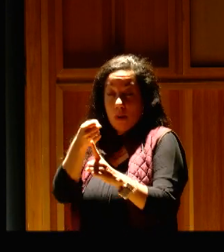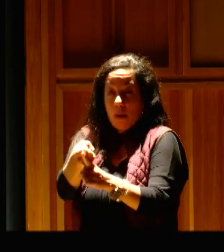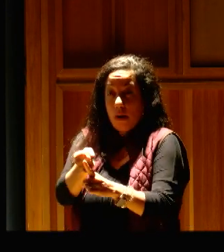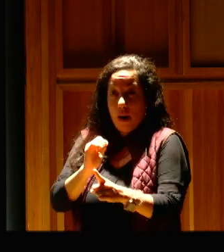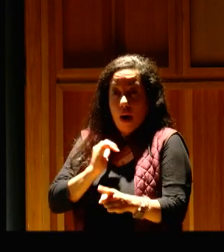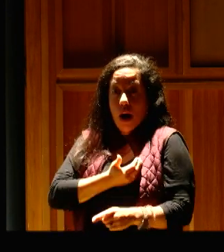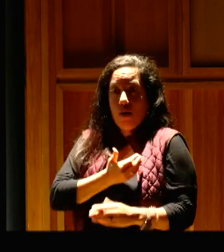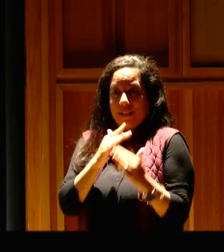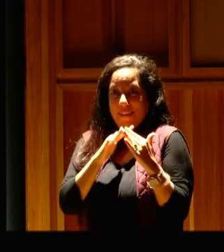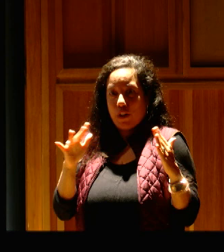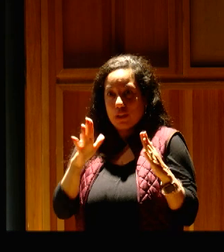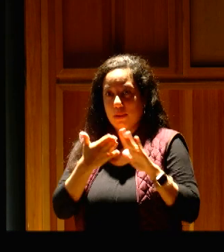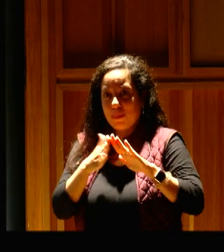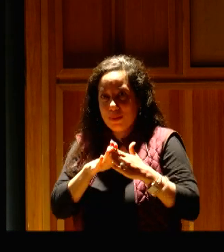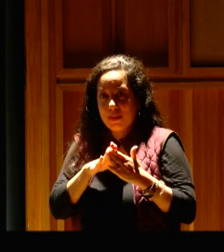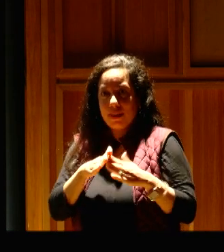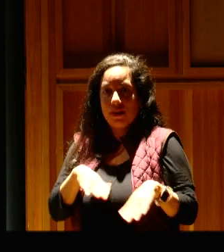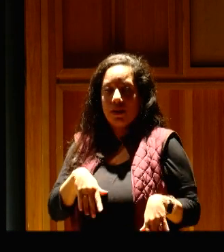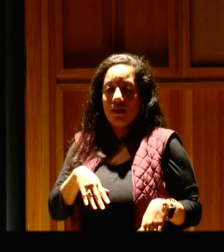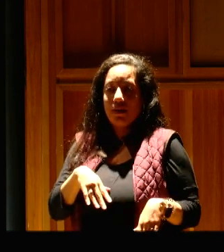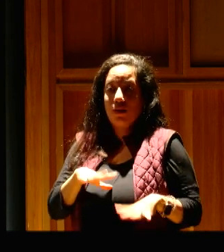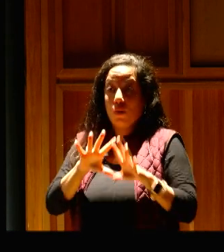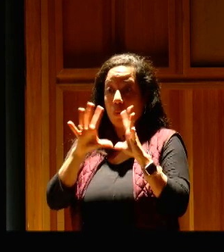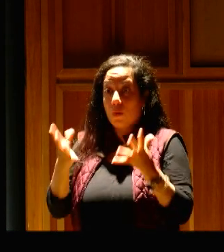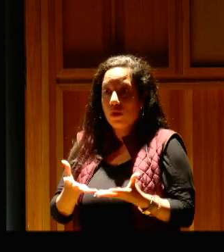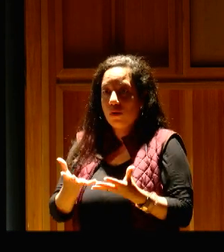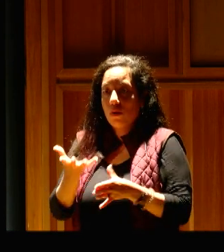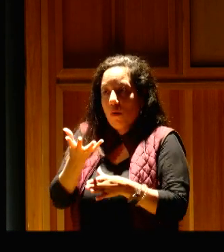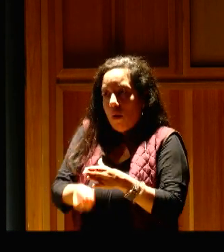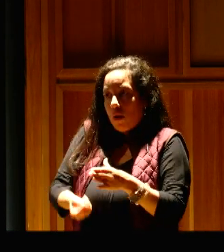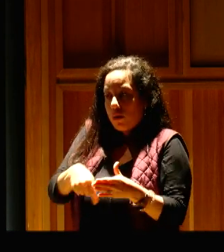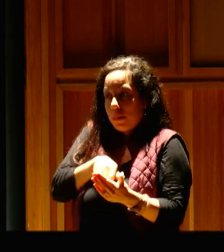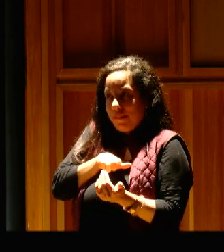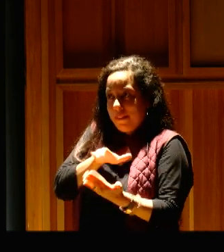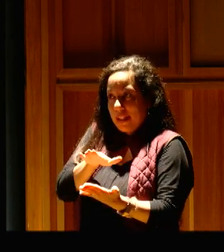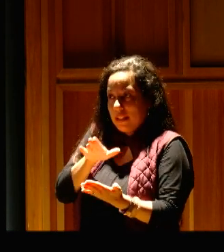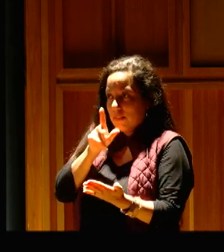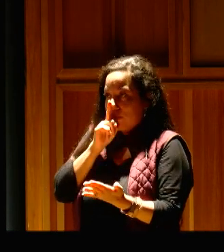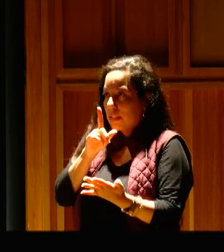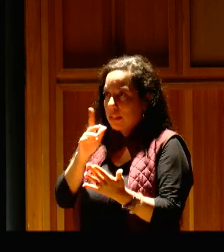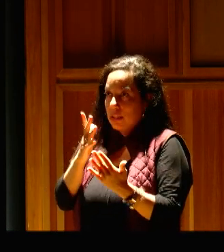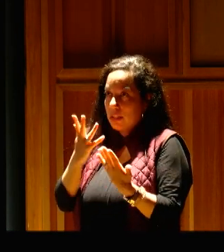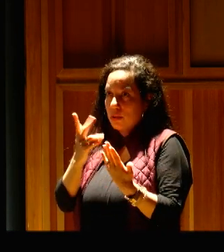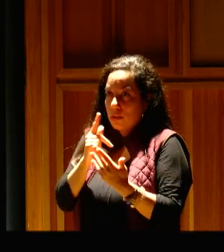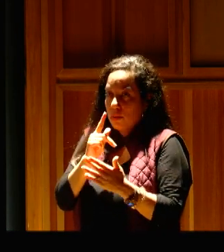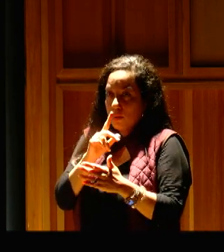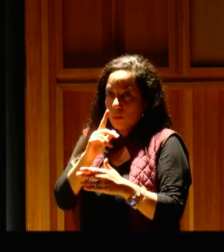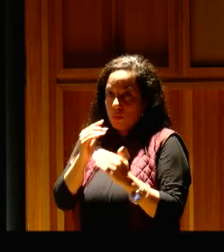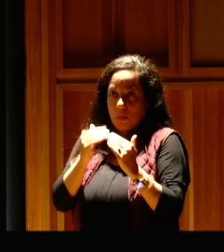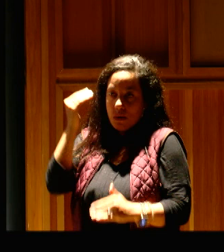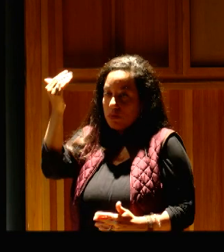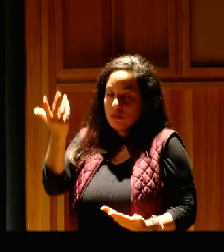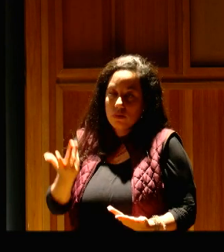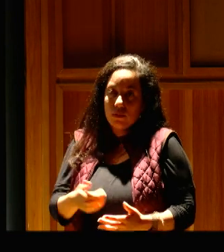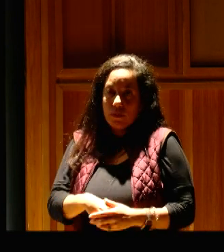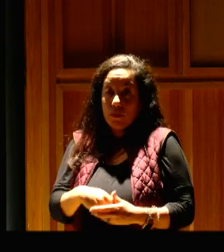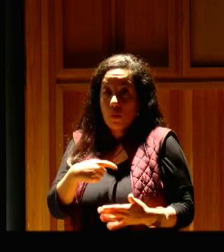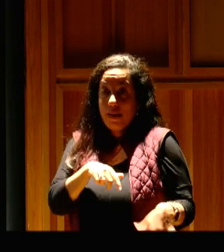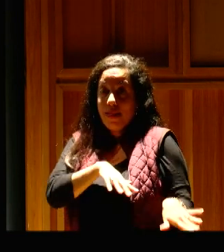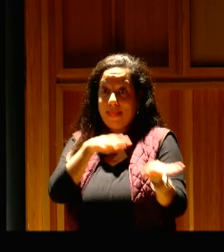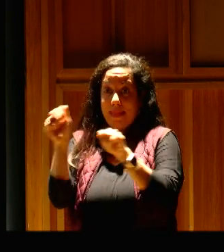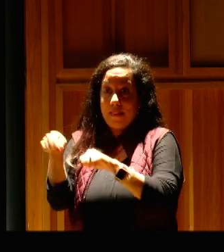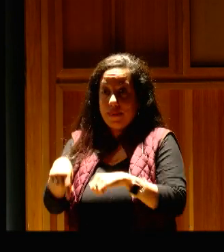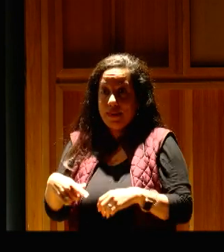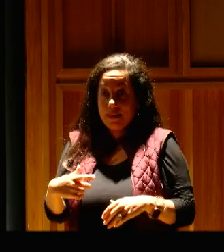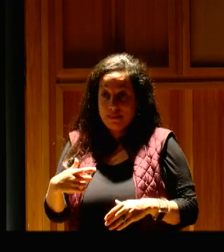country, in this world, the loss that we face is far too high. When I leave this